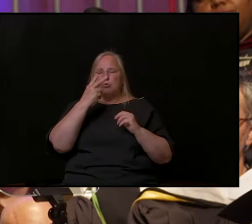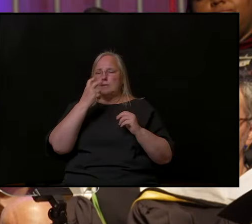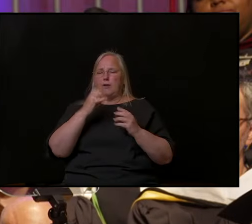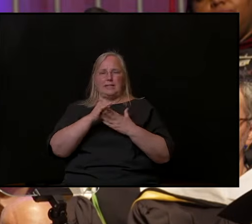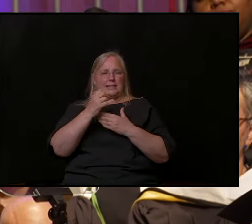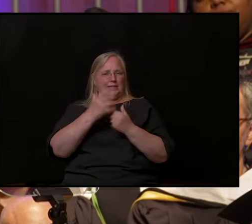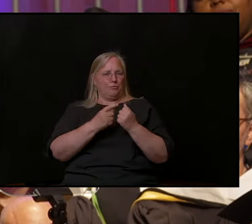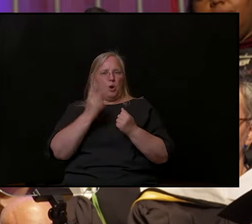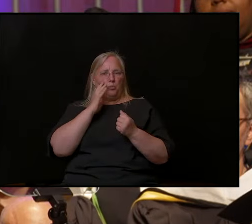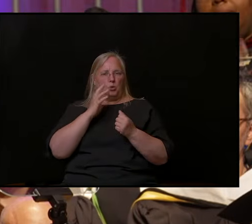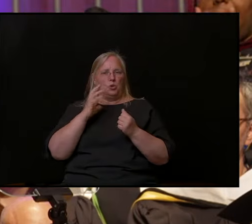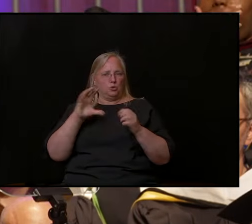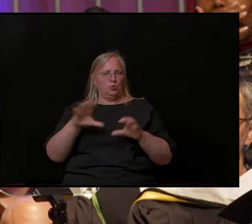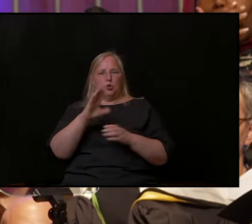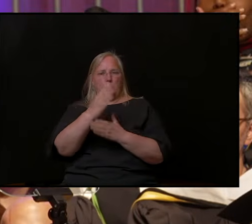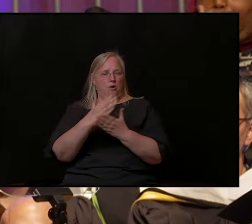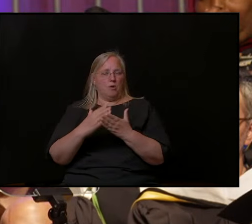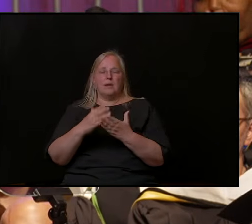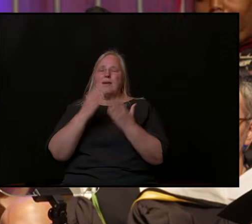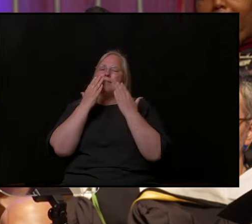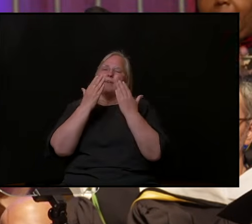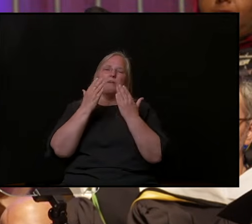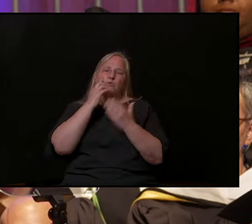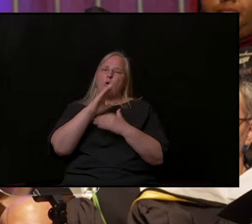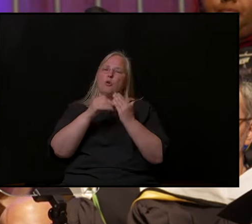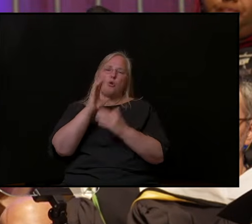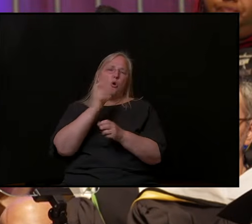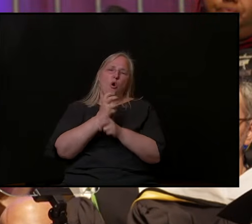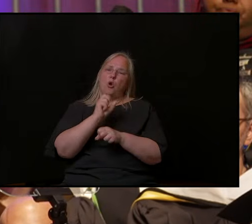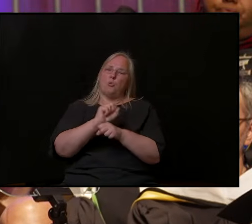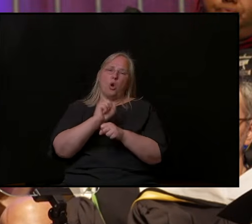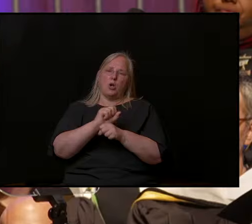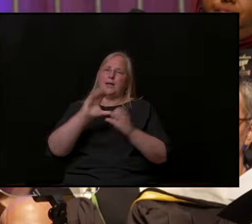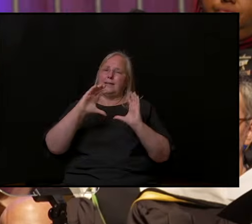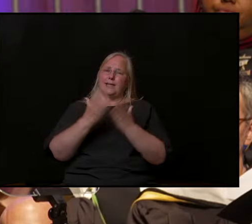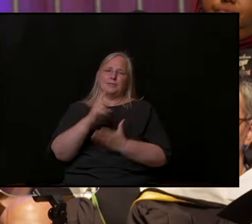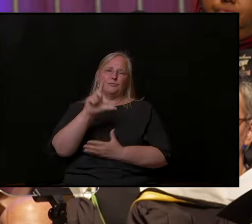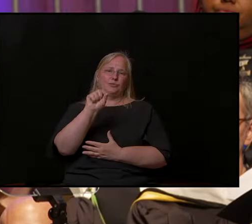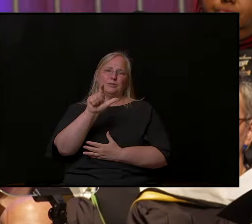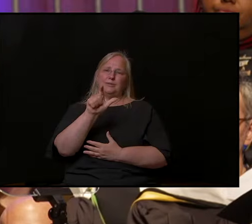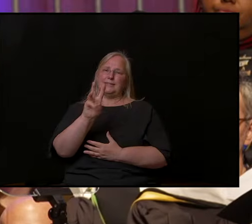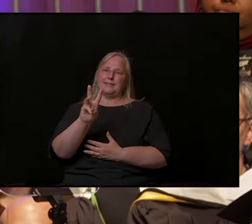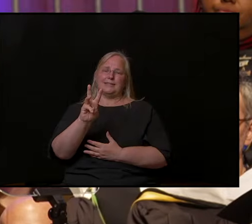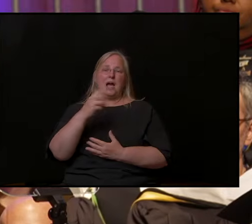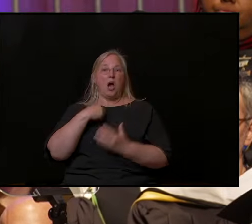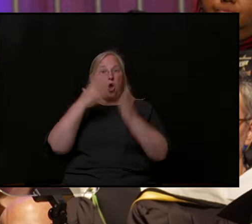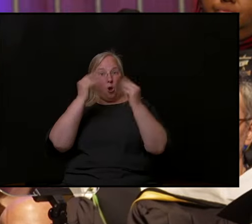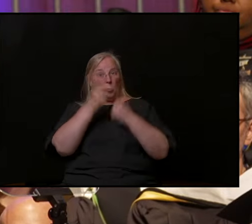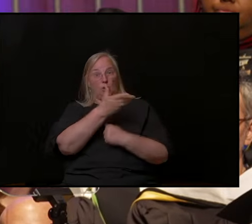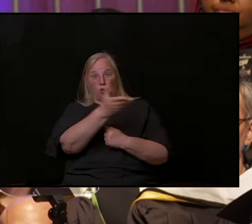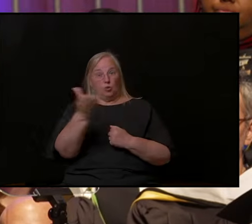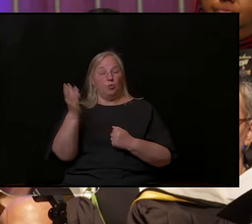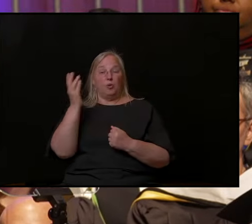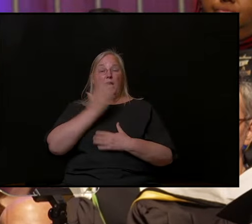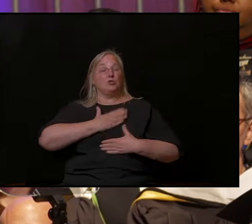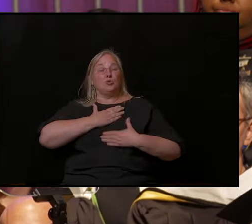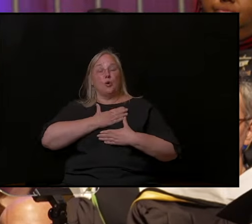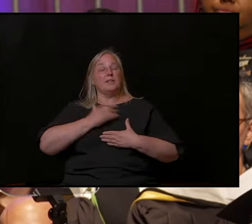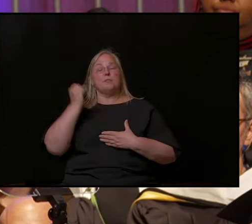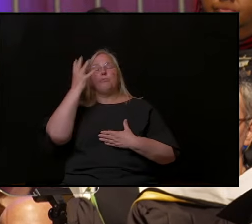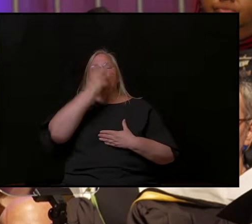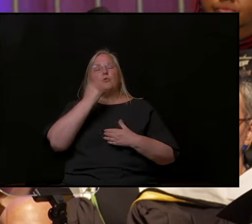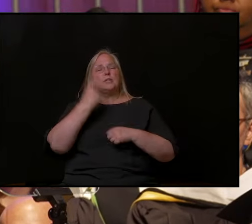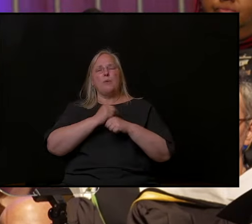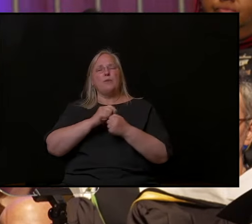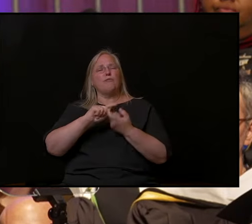part. Thank you for all your hard work, class of 2026. I hope you enjoy this beautiful day with your friends and